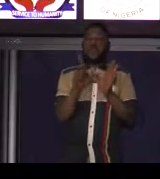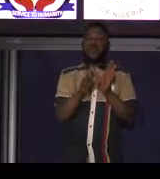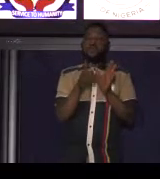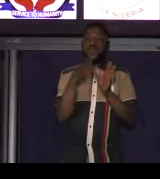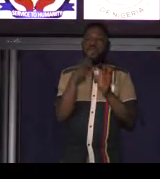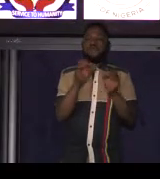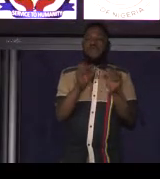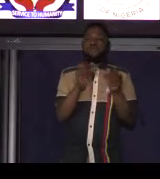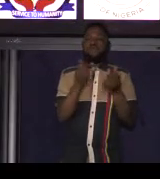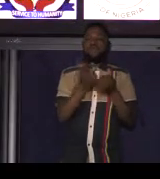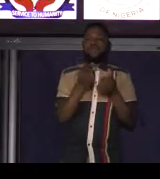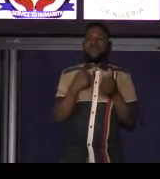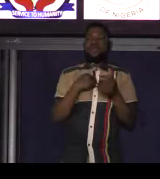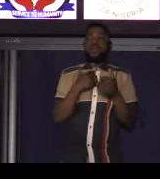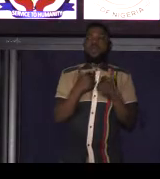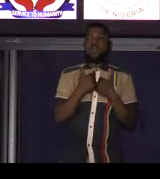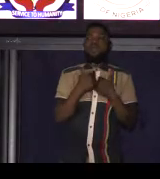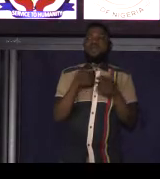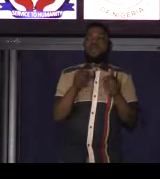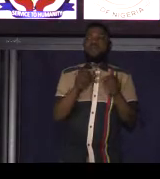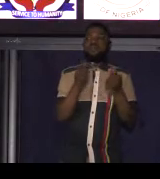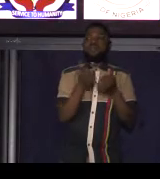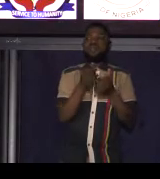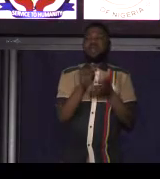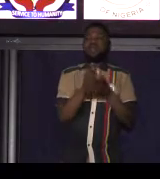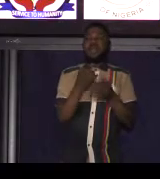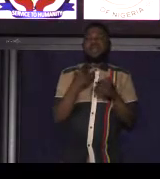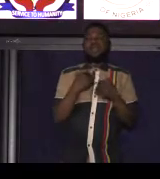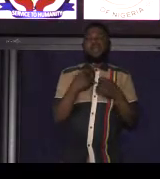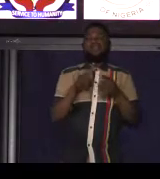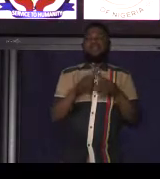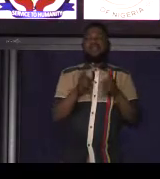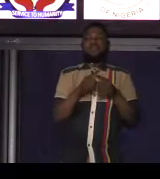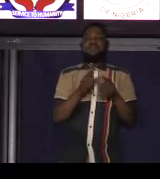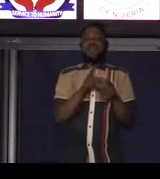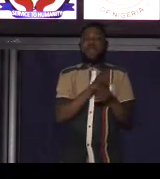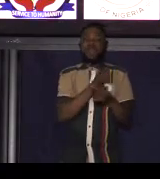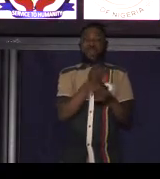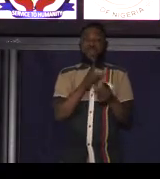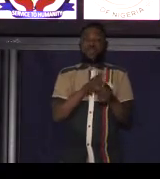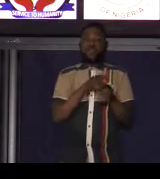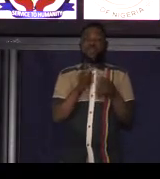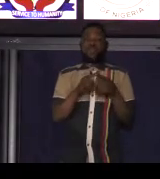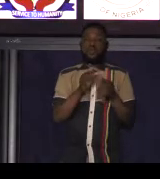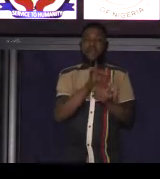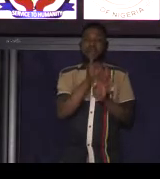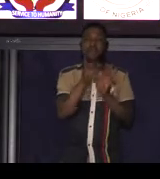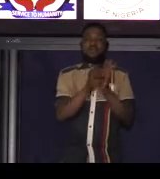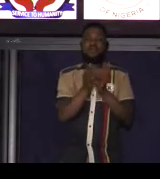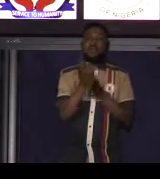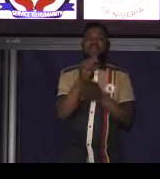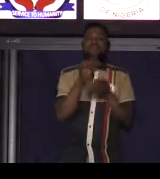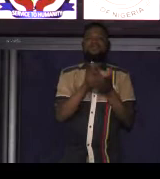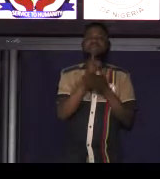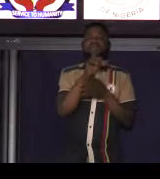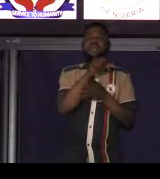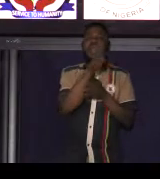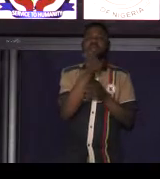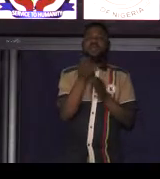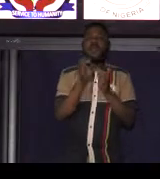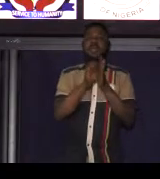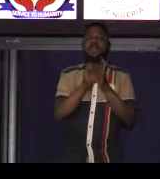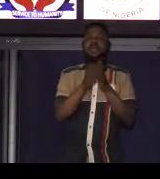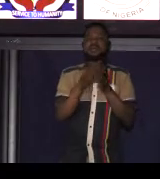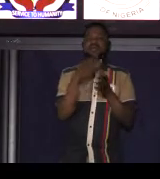Logos of association. We have association that have different logo to identify them to. That's also another example